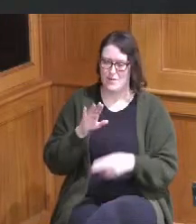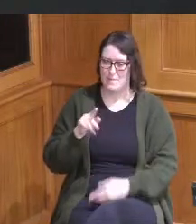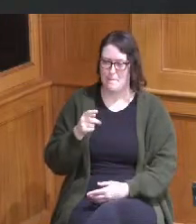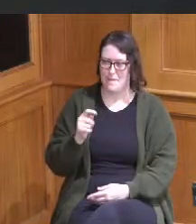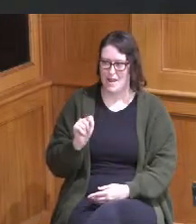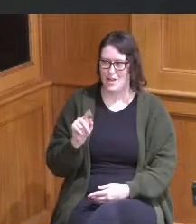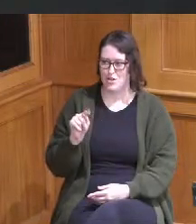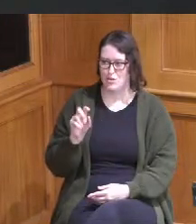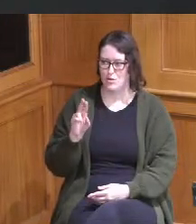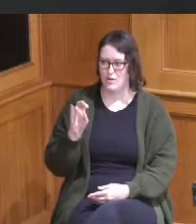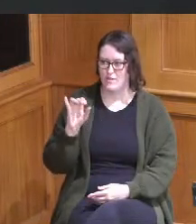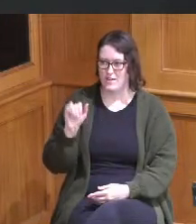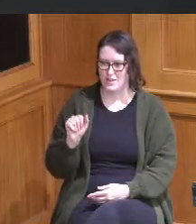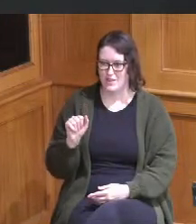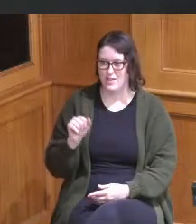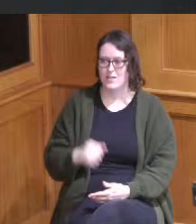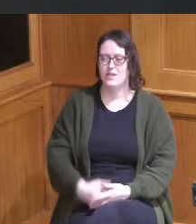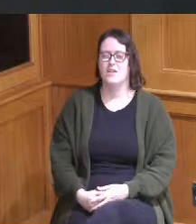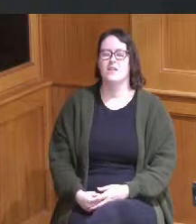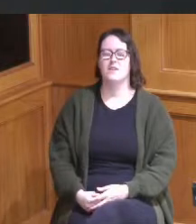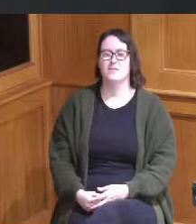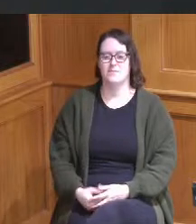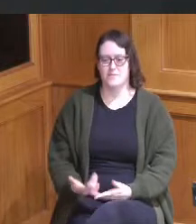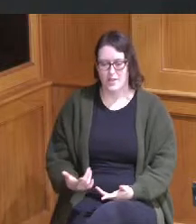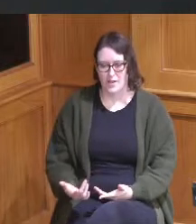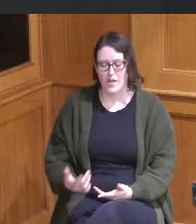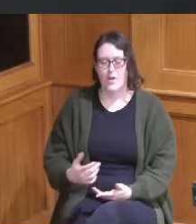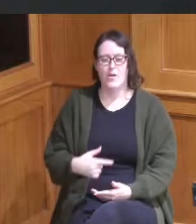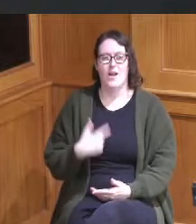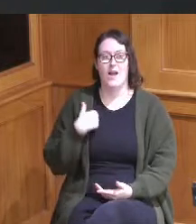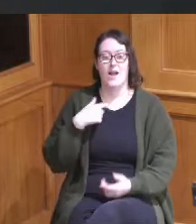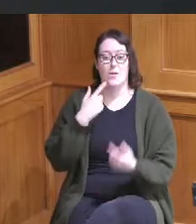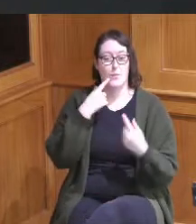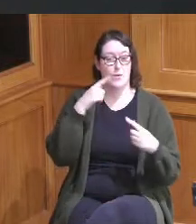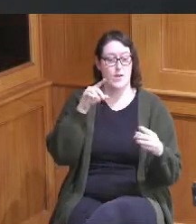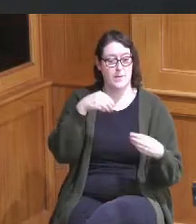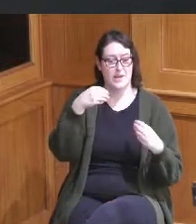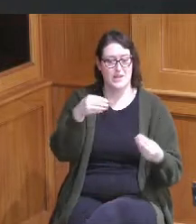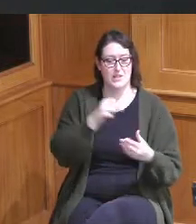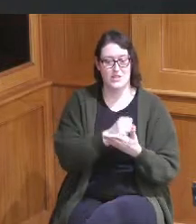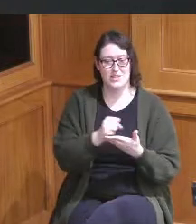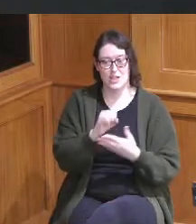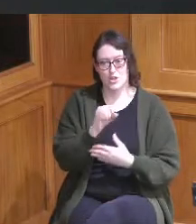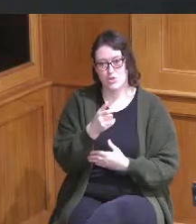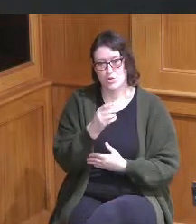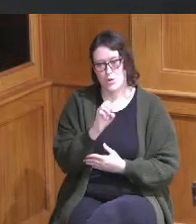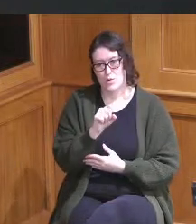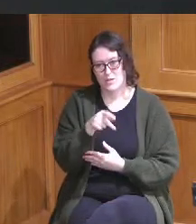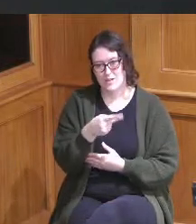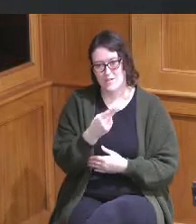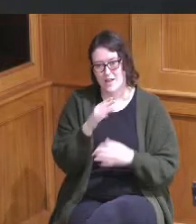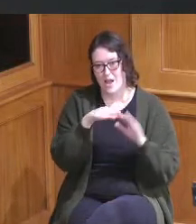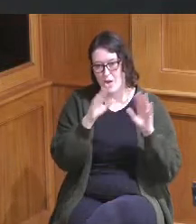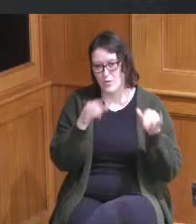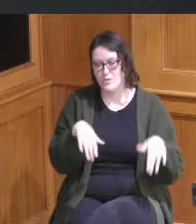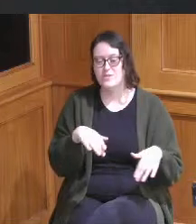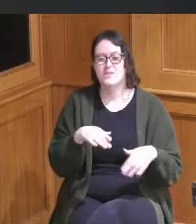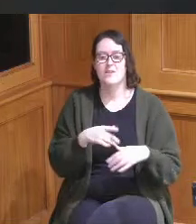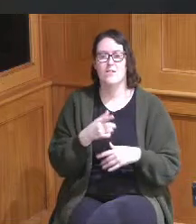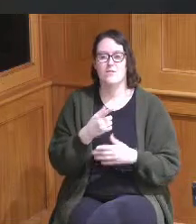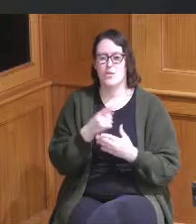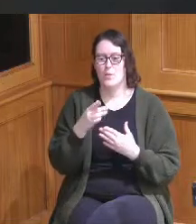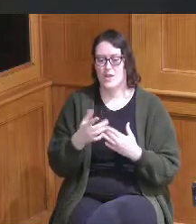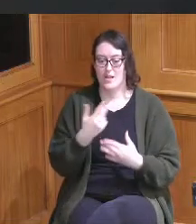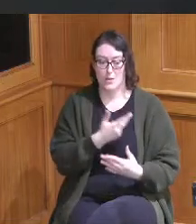things. I had the opportunity to deliver a proclamation to the St. Joseph House anniversary celebration over the weekend. All three of us